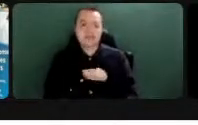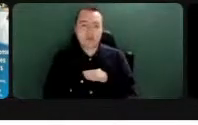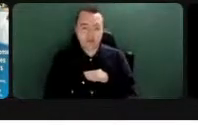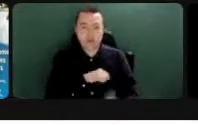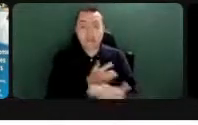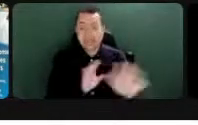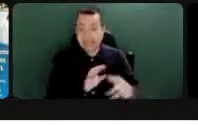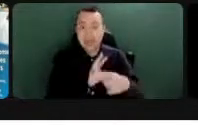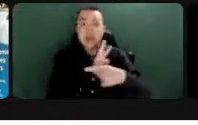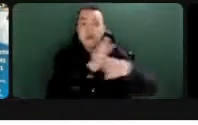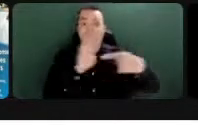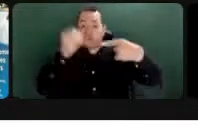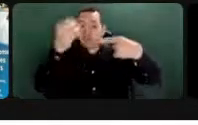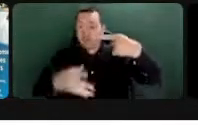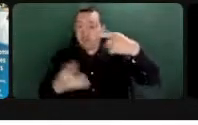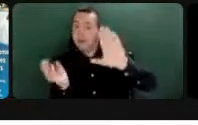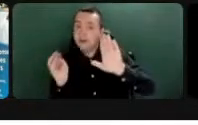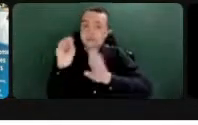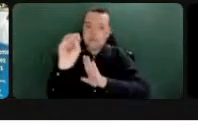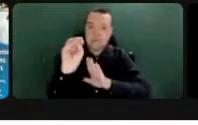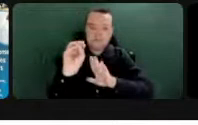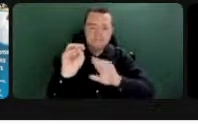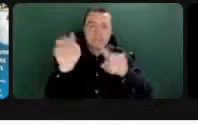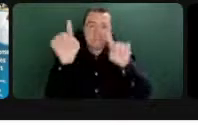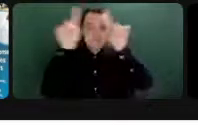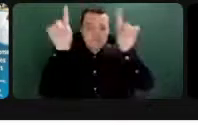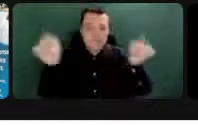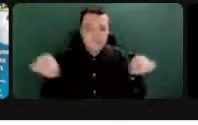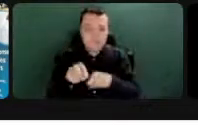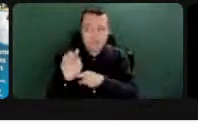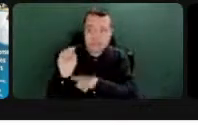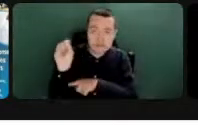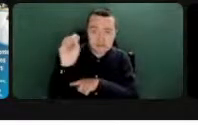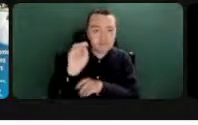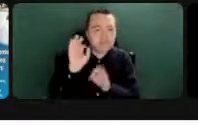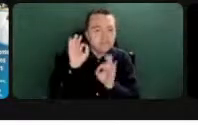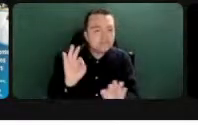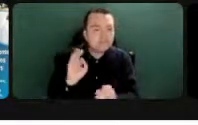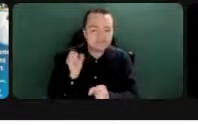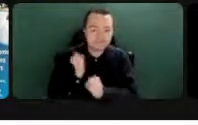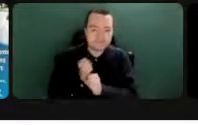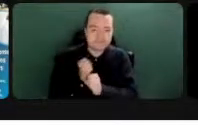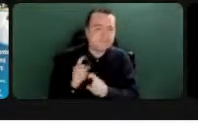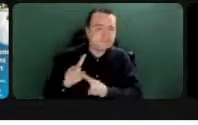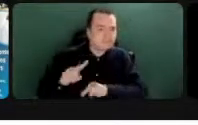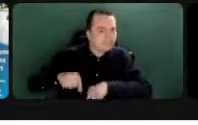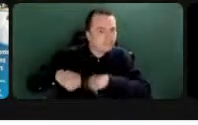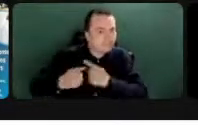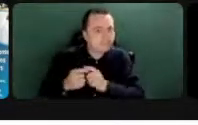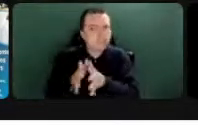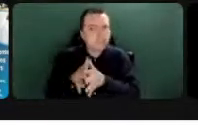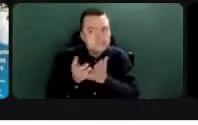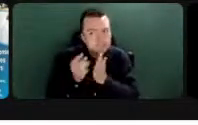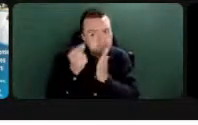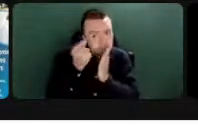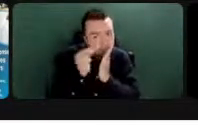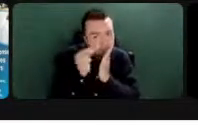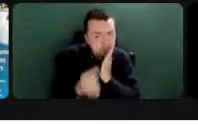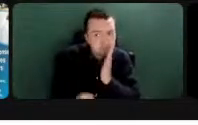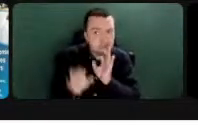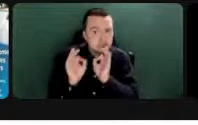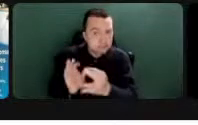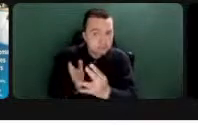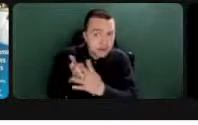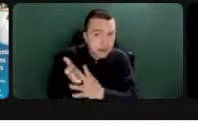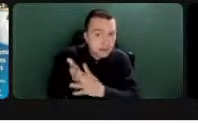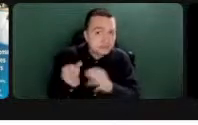of checking of the reliability, checking of the relevance, checking of the accessibility of these summaries. As